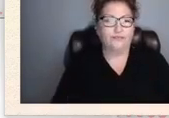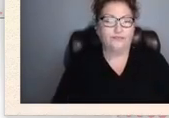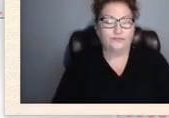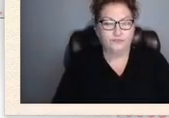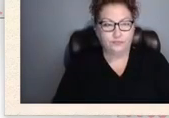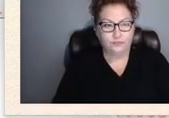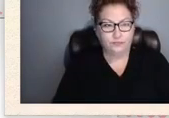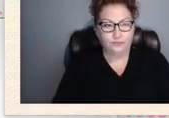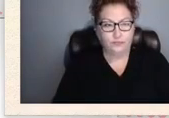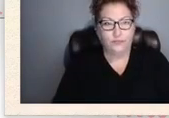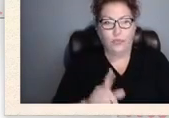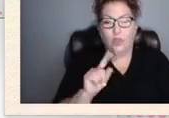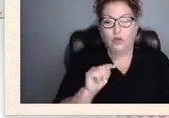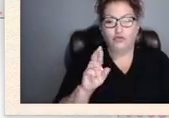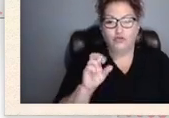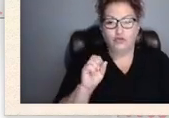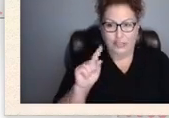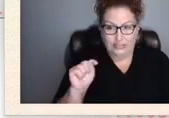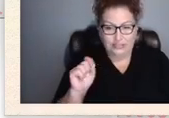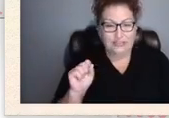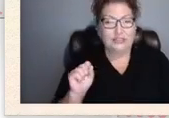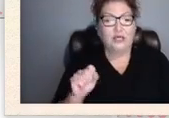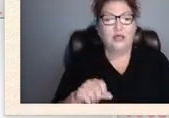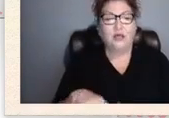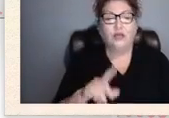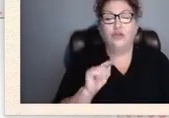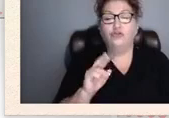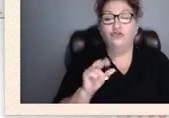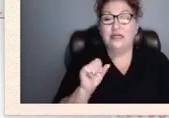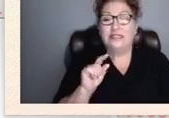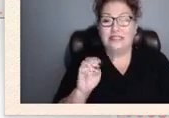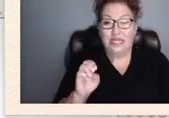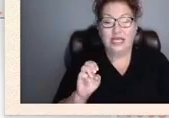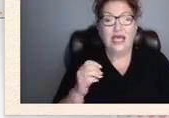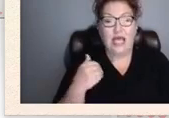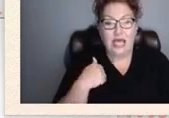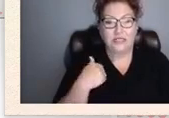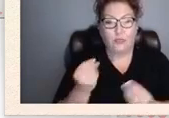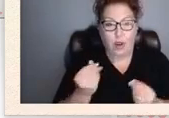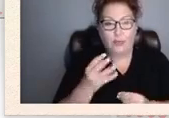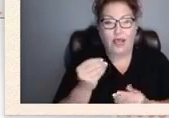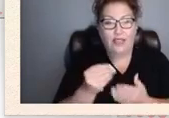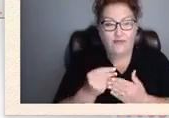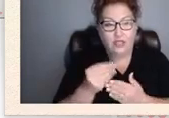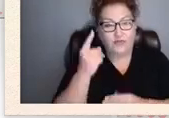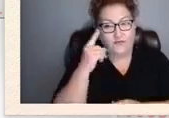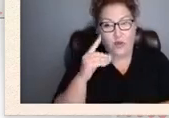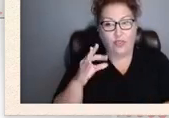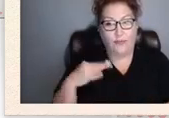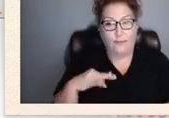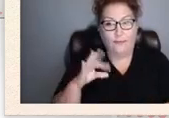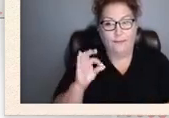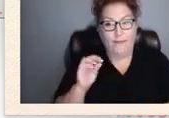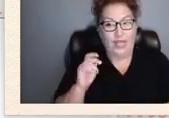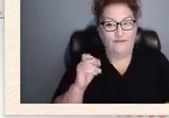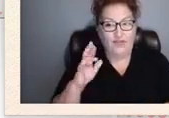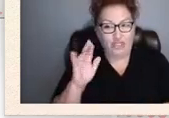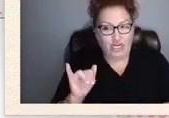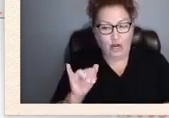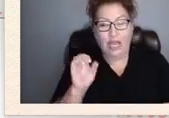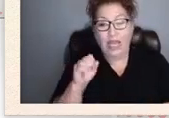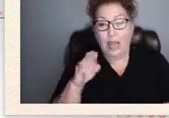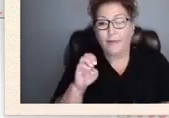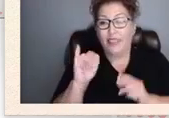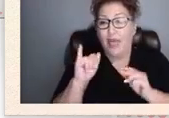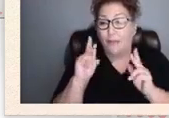So with trust, the trustee holds the property and funds for the beneficiary of the trust. It could be that person's own